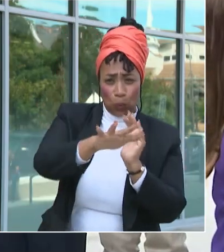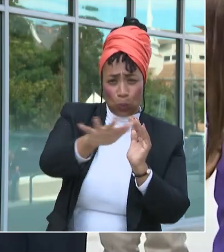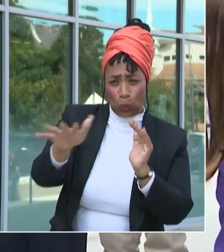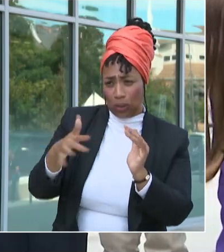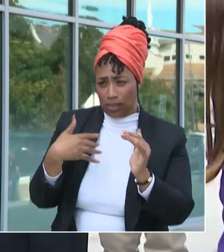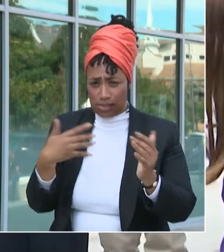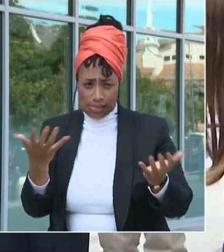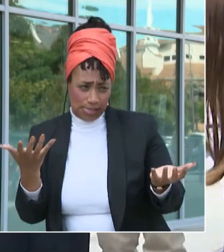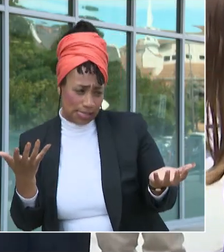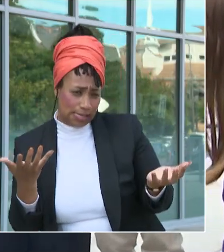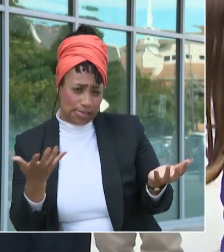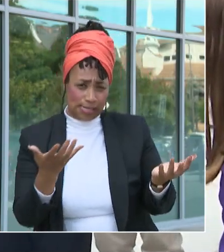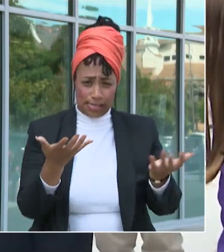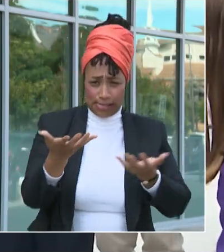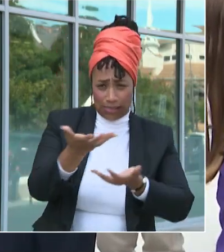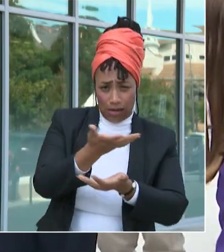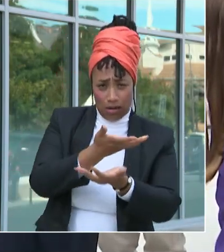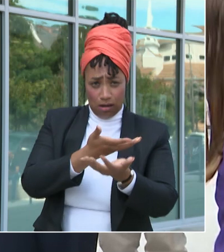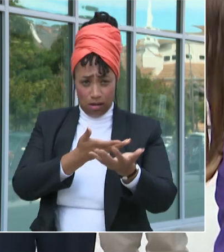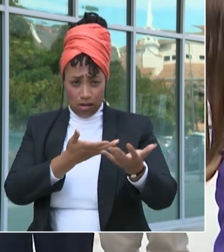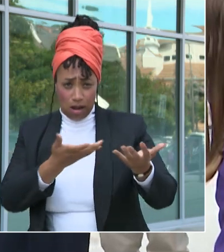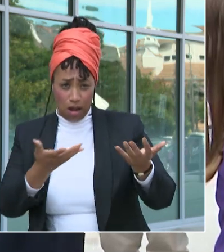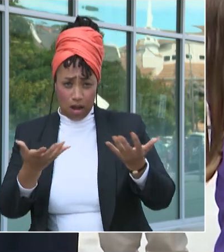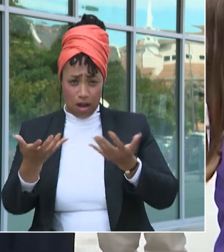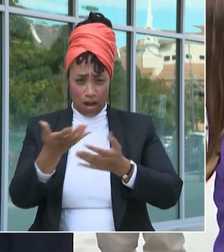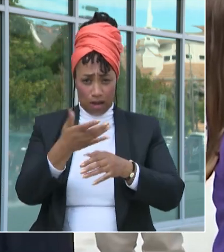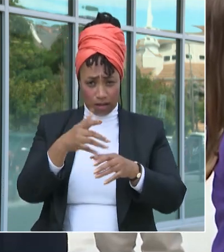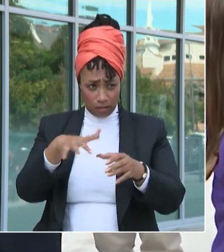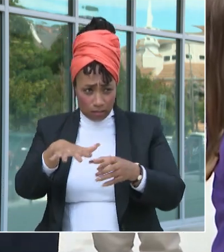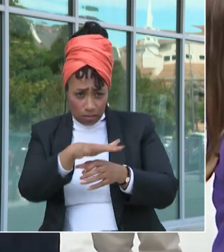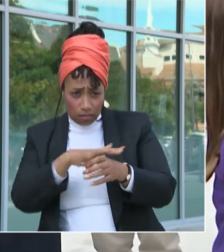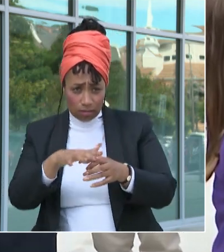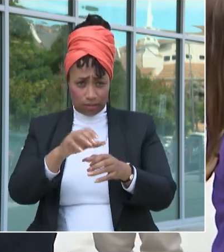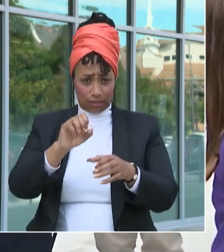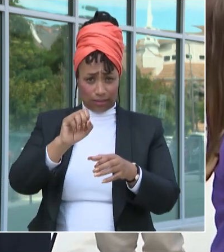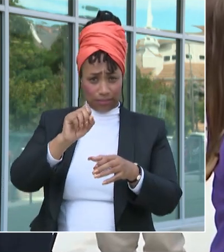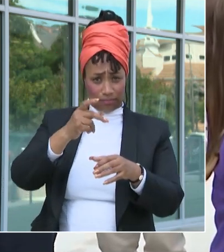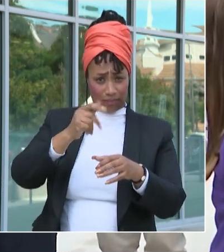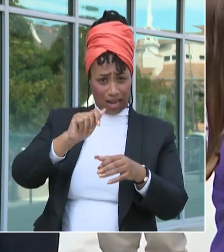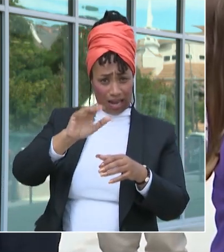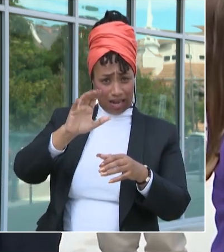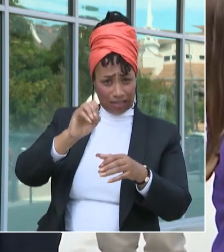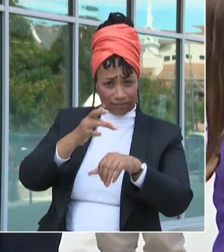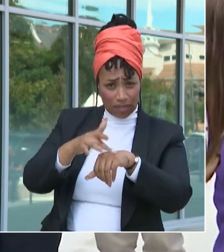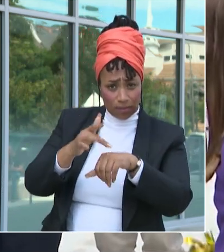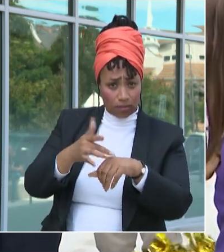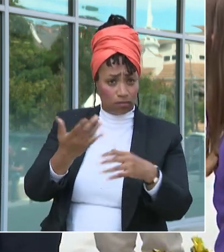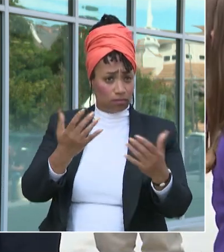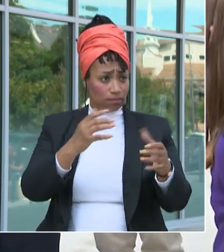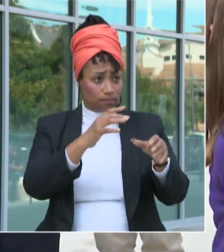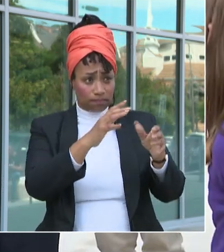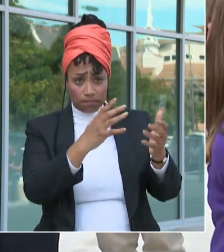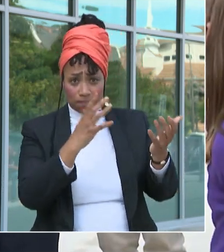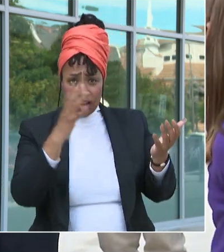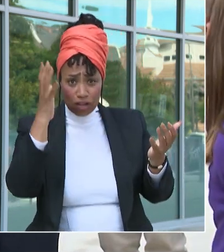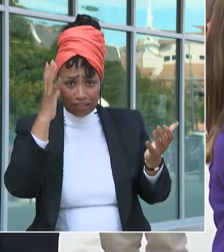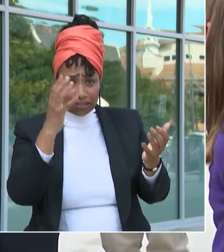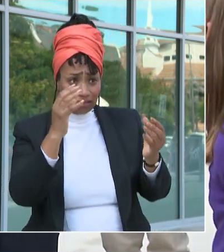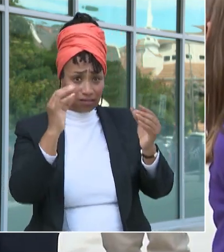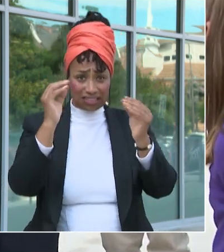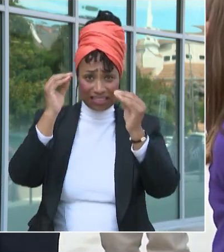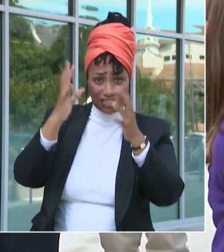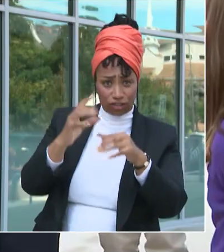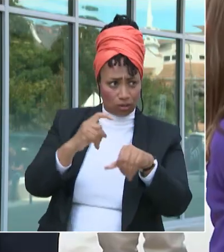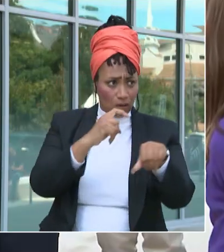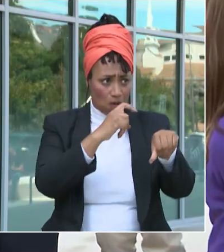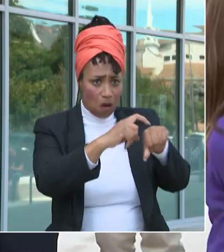Young scholars made posters, and parents made calls and sent emails to rally to the cause, and who also deserves our gratitude.